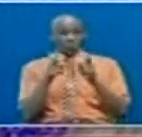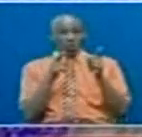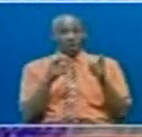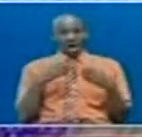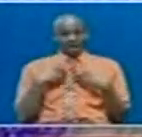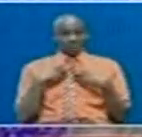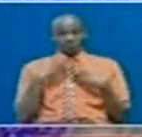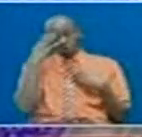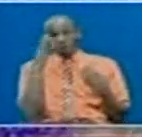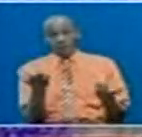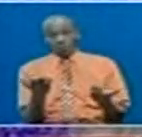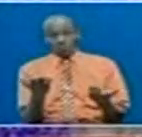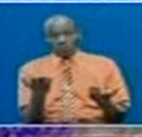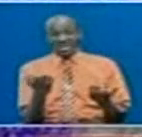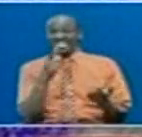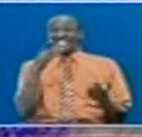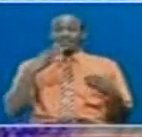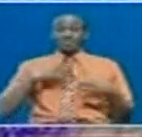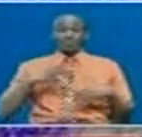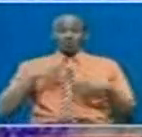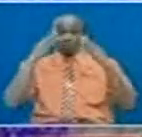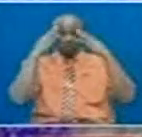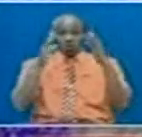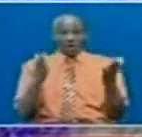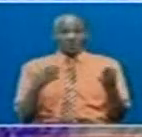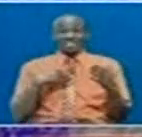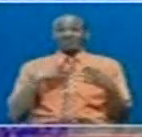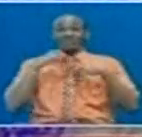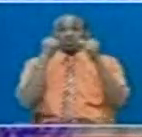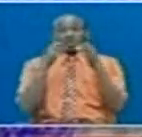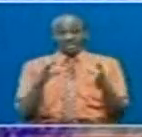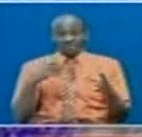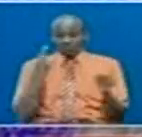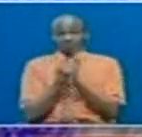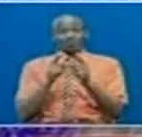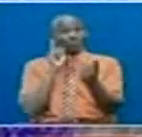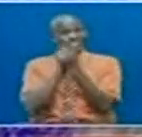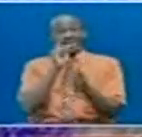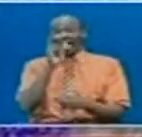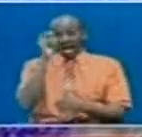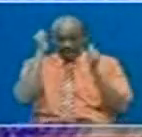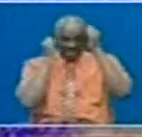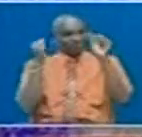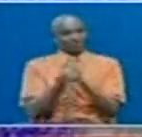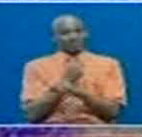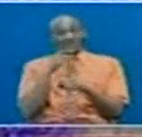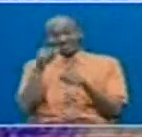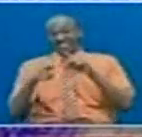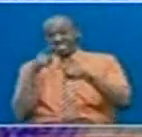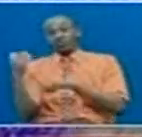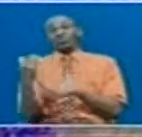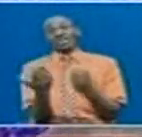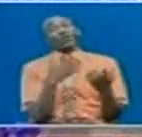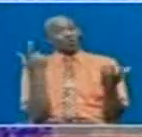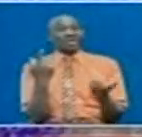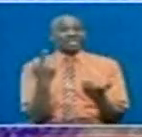front. I told you these people are not courageous enough to face a KDF soldier. They would rather kill an